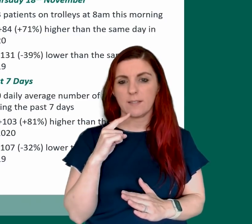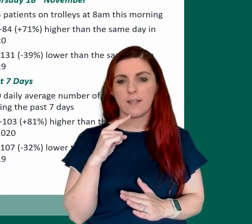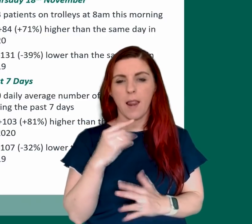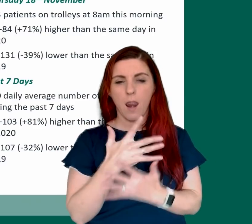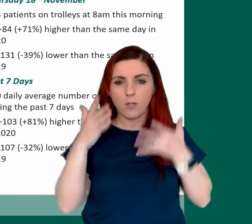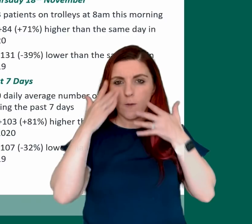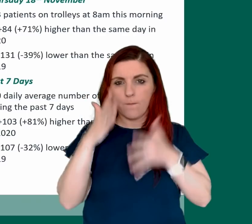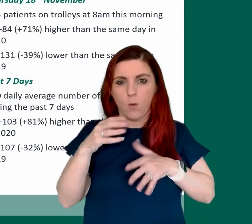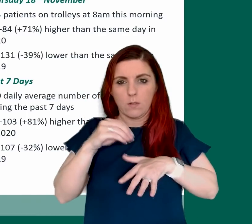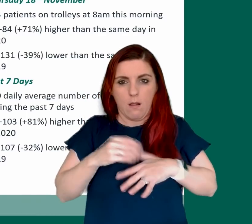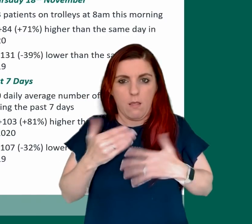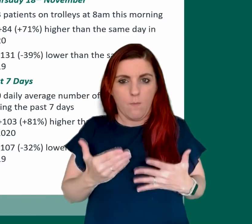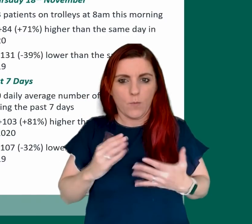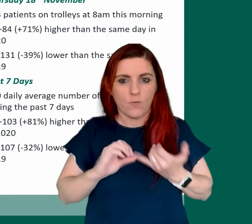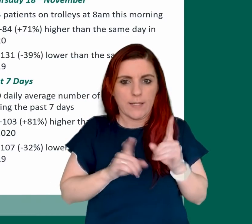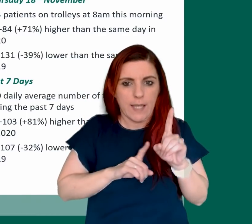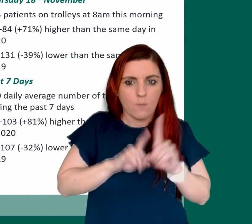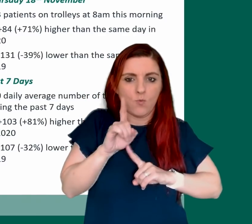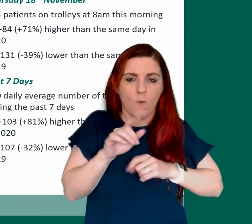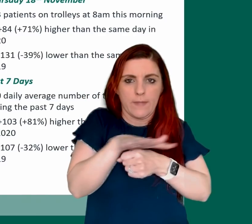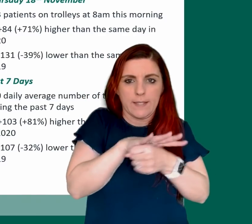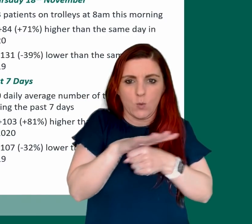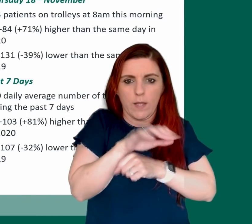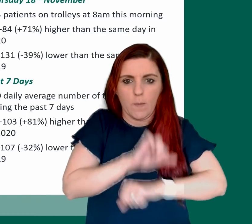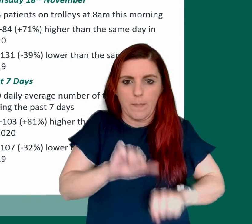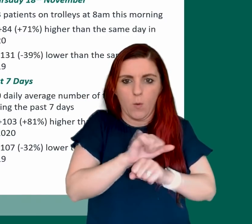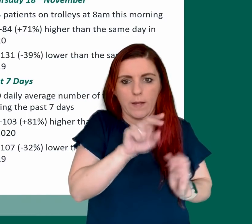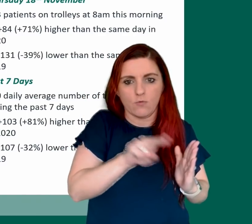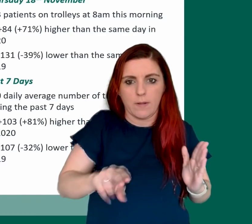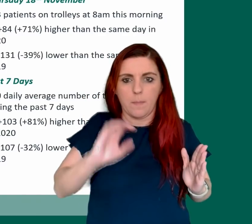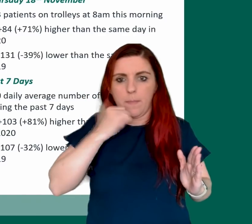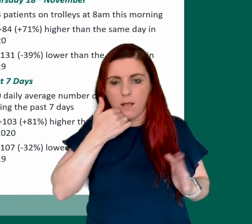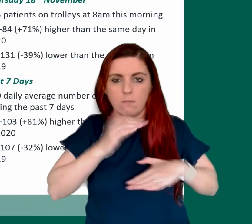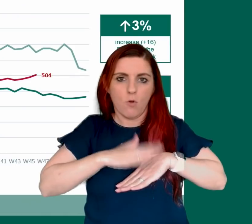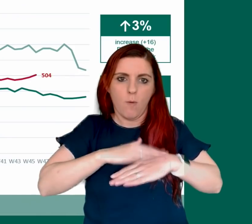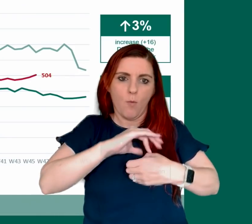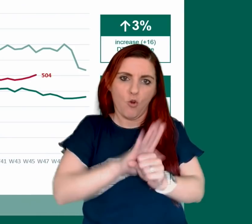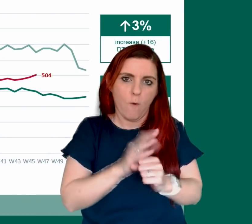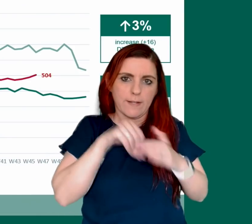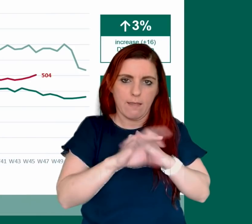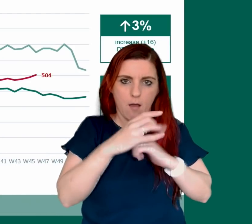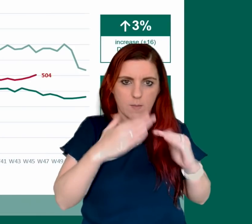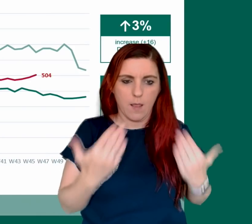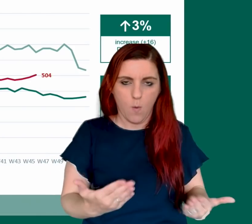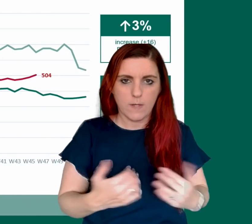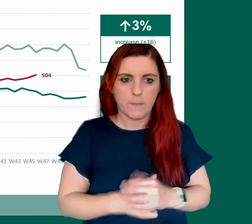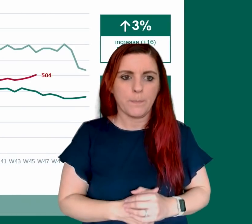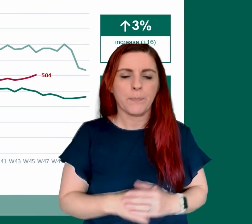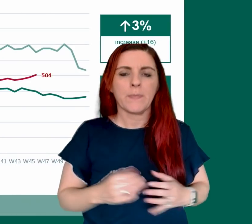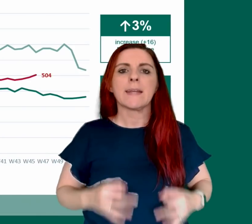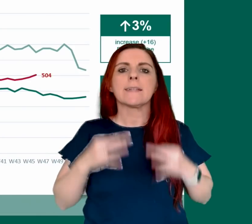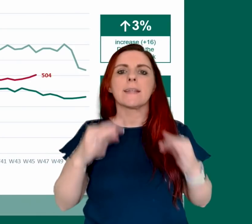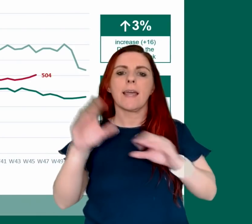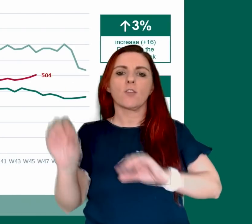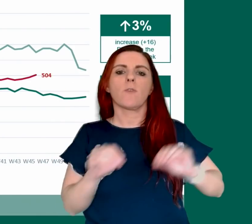on improving our trolley situation in light of the increased COVID numbers. Delayed transfers of care